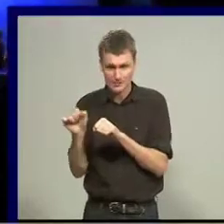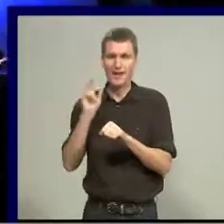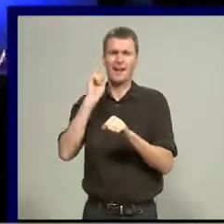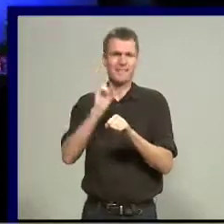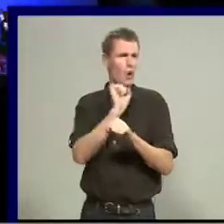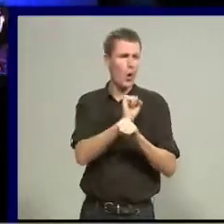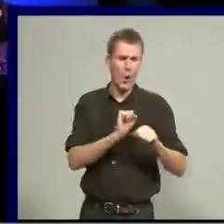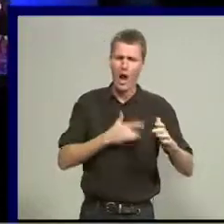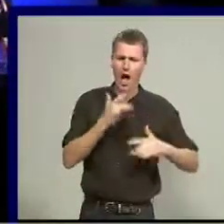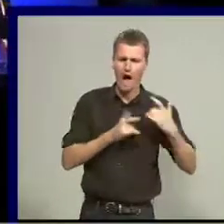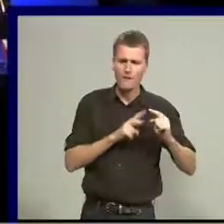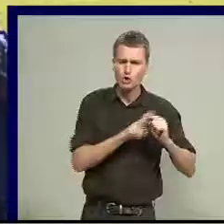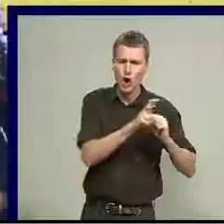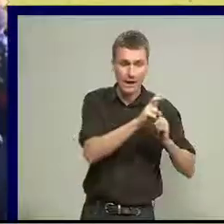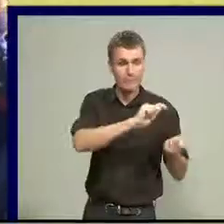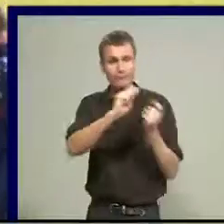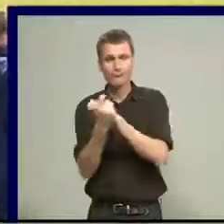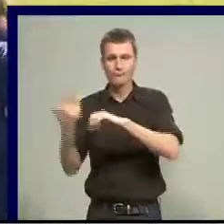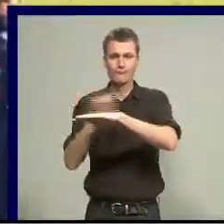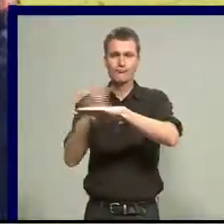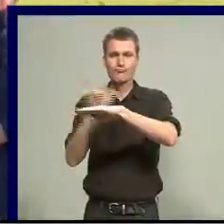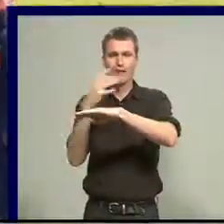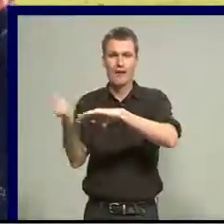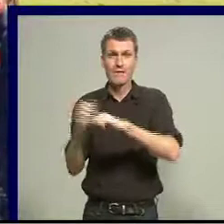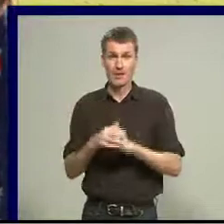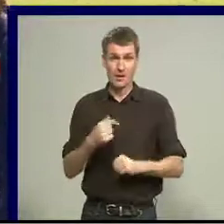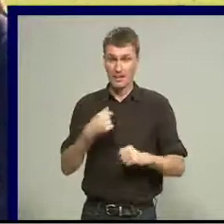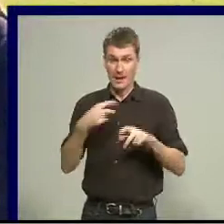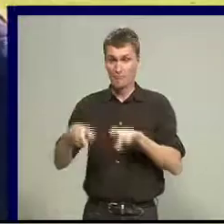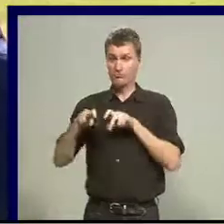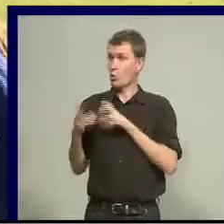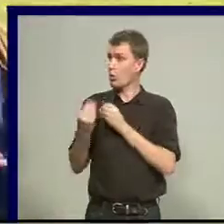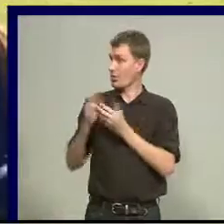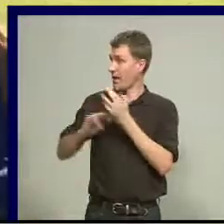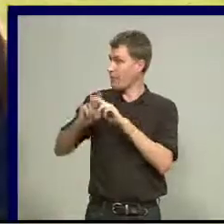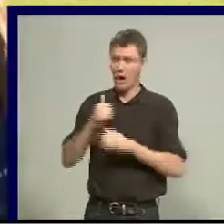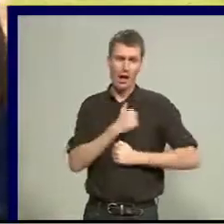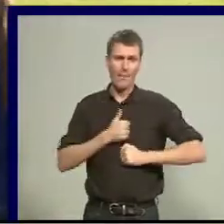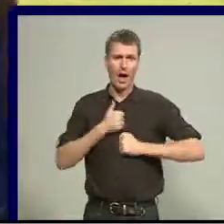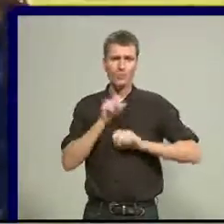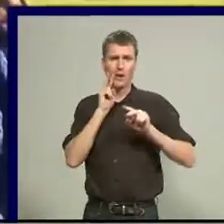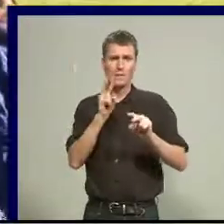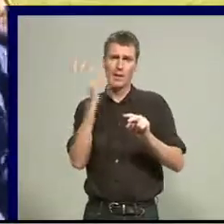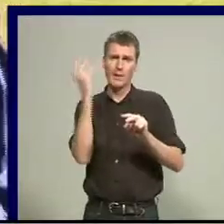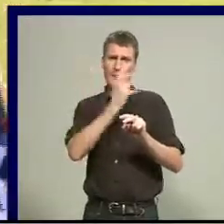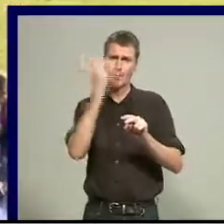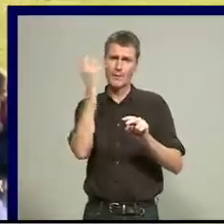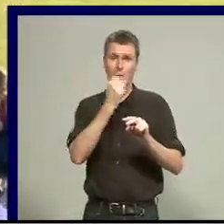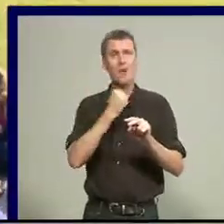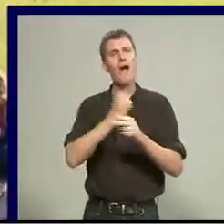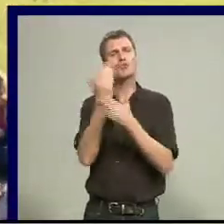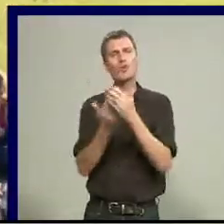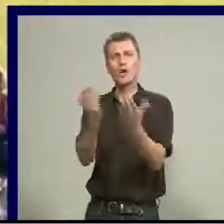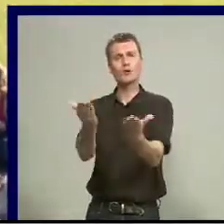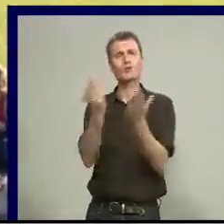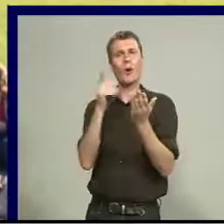movement. Yeah, it was a pretty emotional night seeing it performed and watching it with my parents and stuff. It was just a really cool way that my story could be,